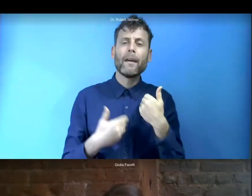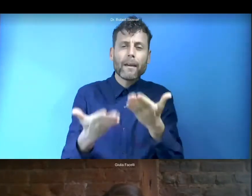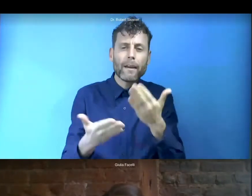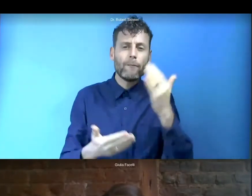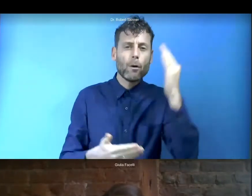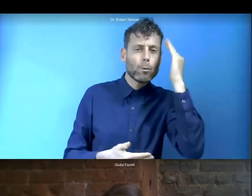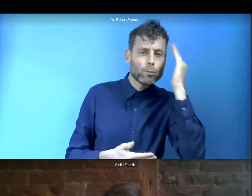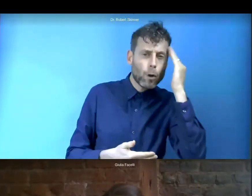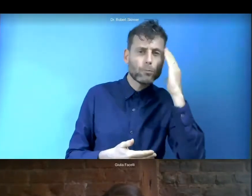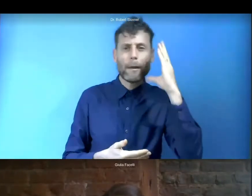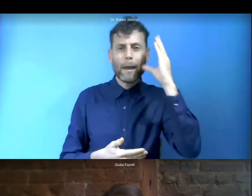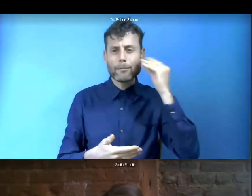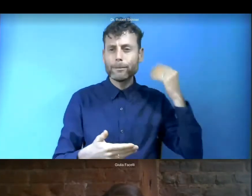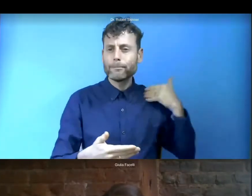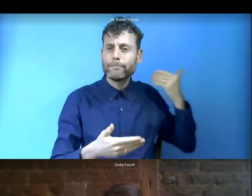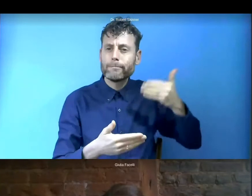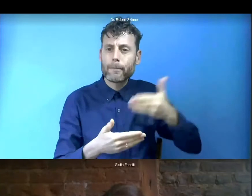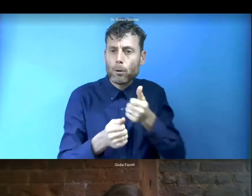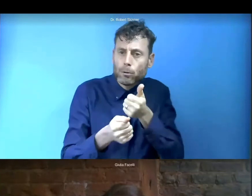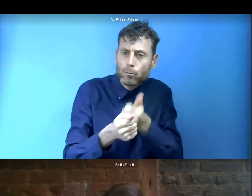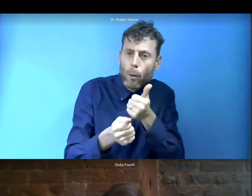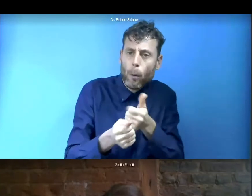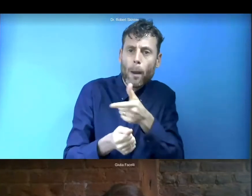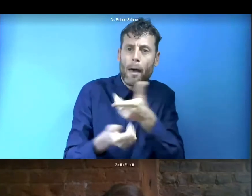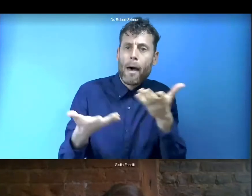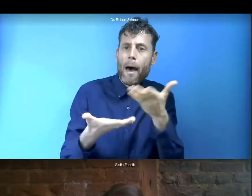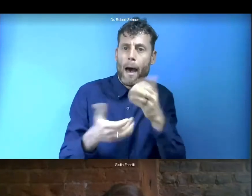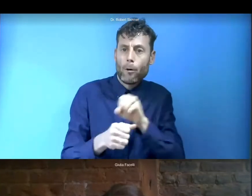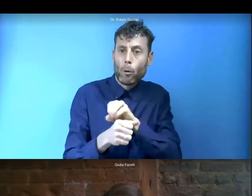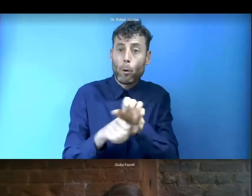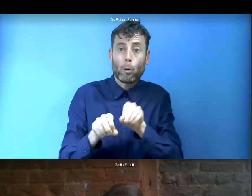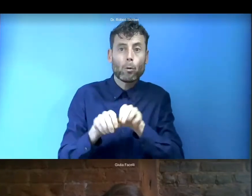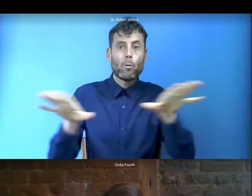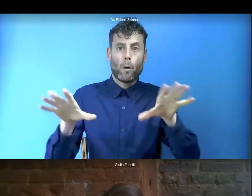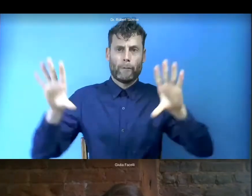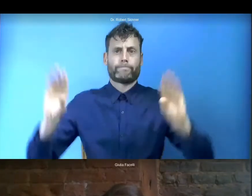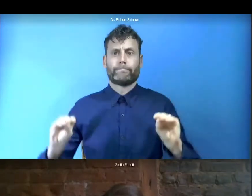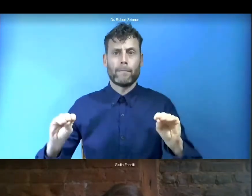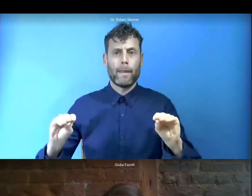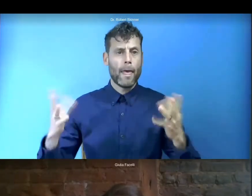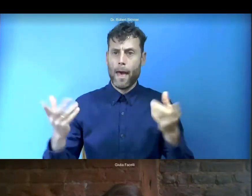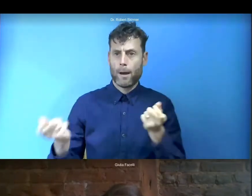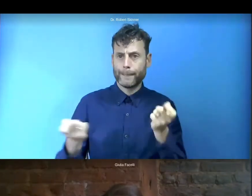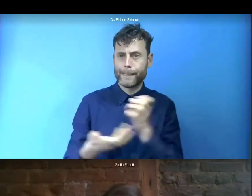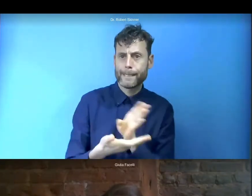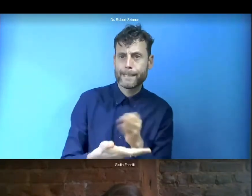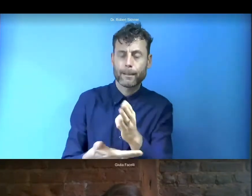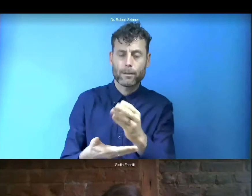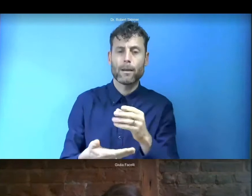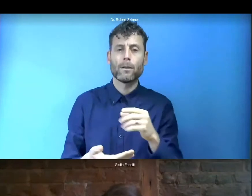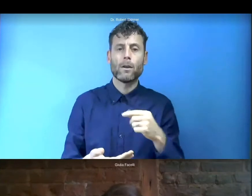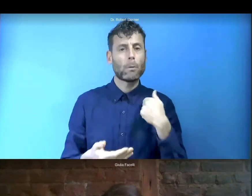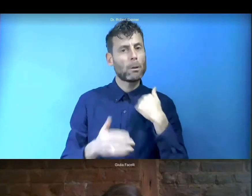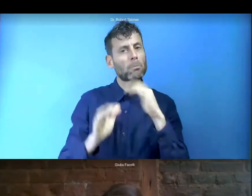specific circumstances. I think the conference is a perfect opportunity for the consortium to present the outputs and achievements of the project,